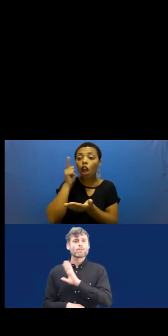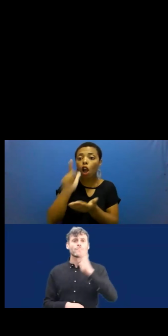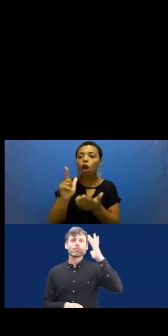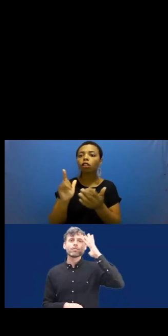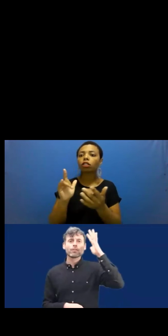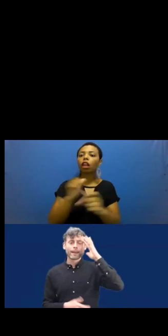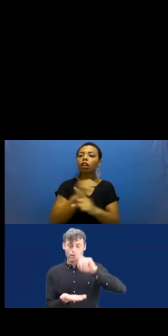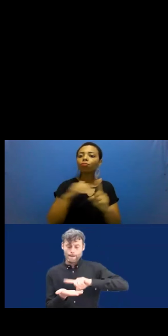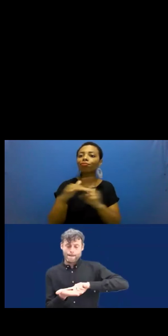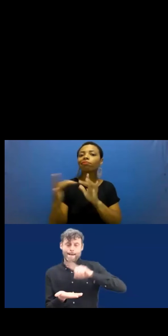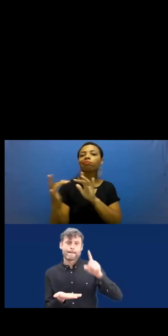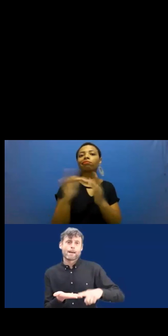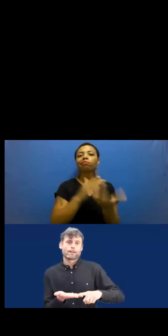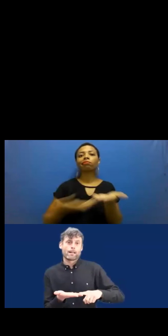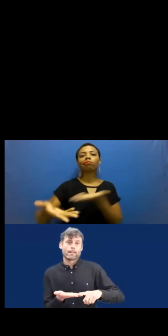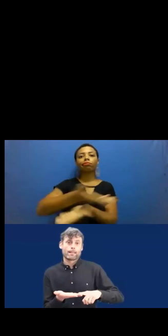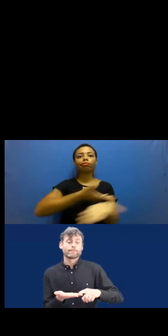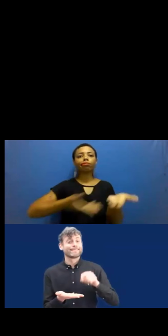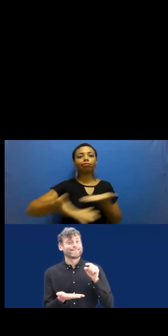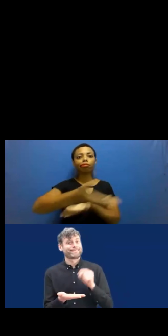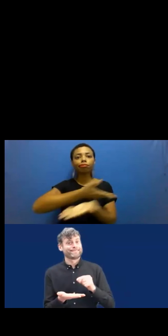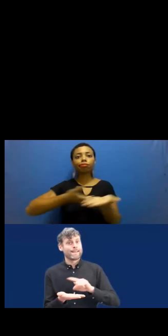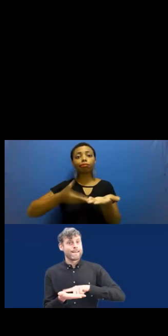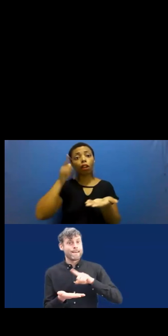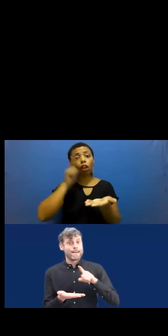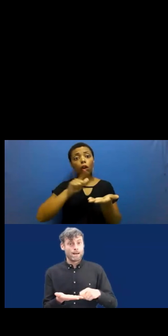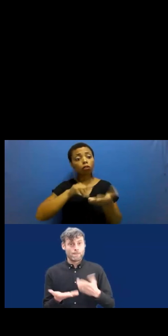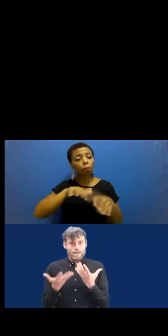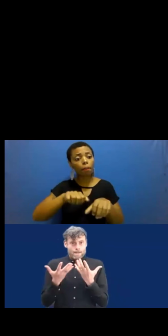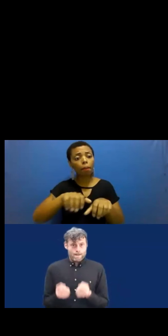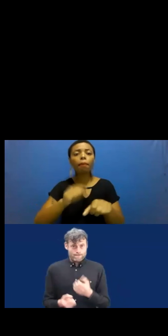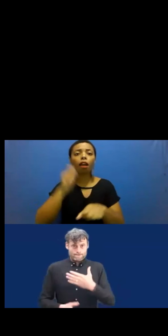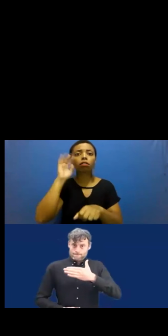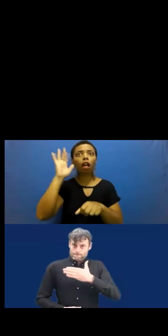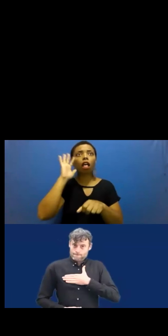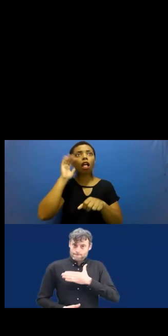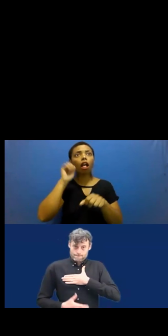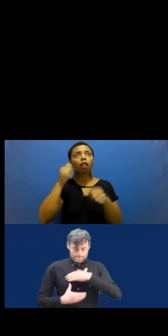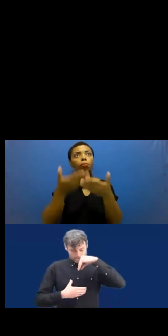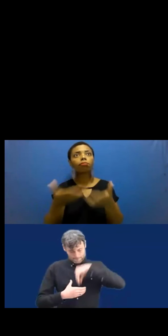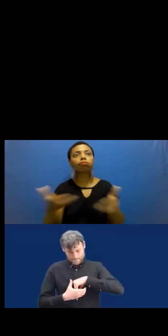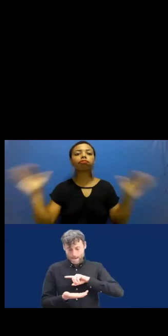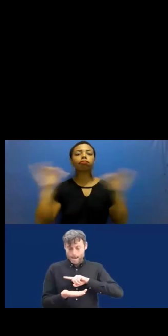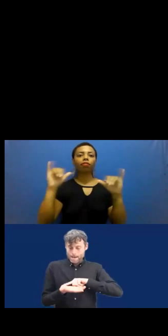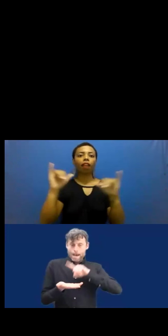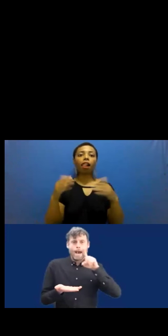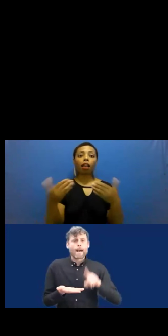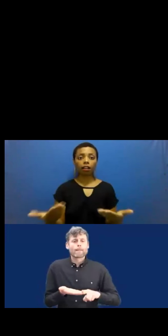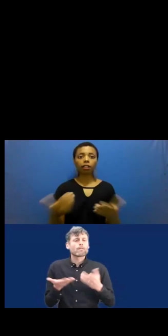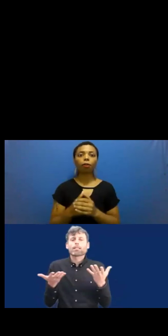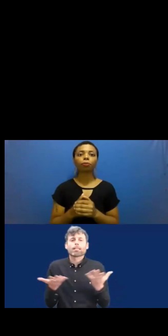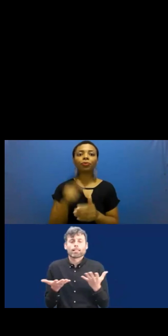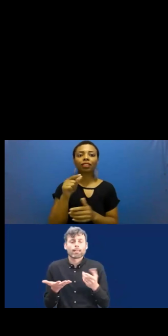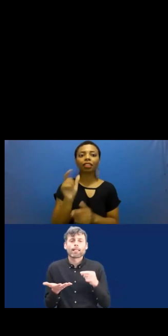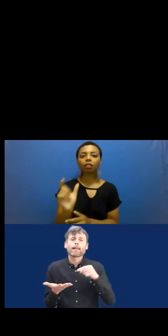this project is based on that theory. And the term capital is referring